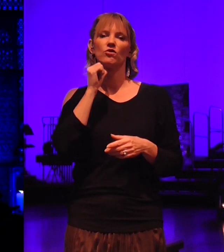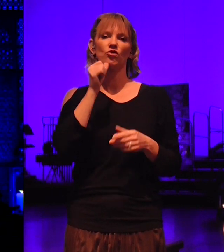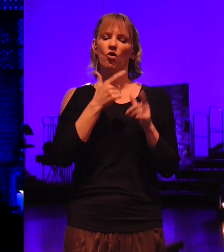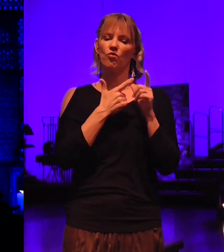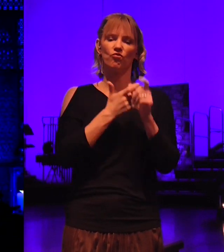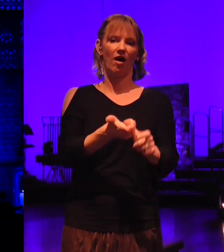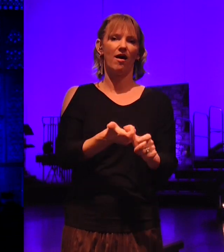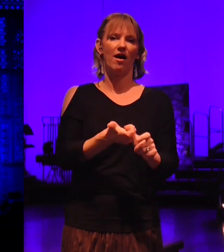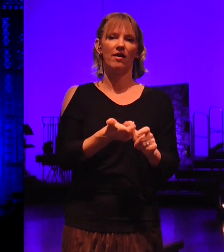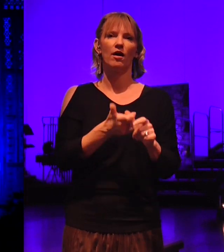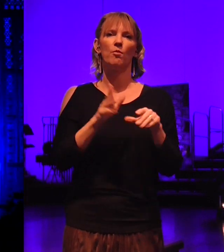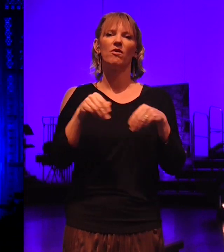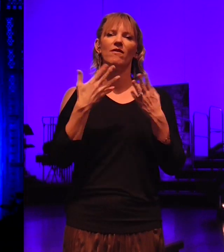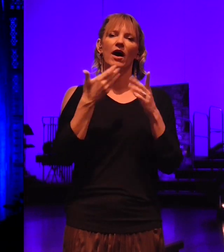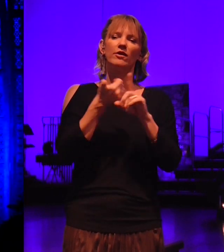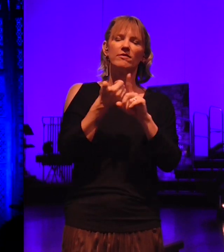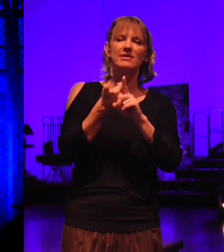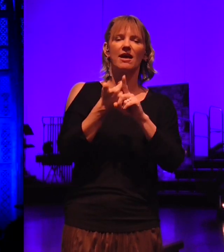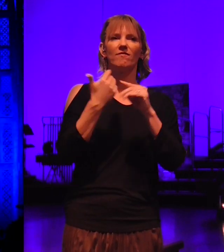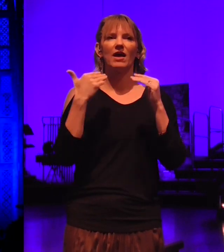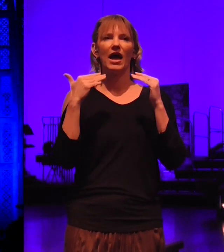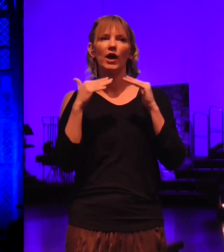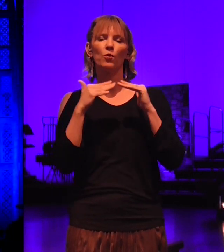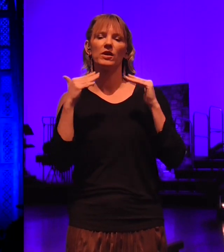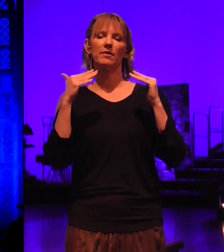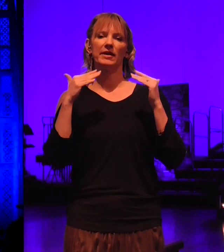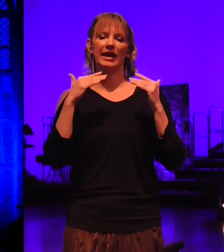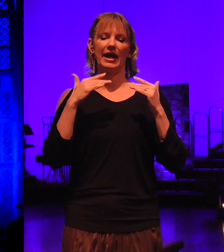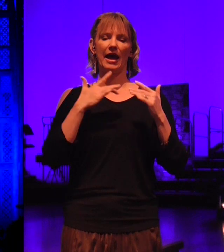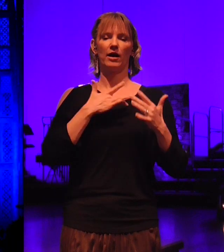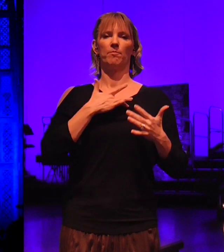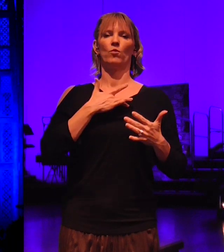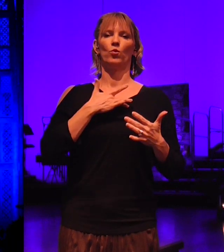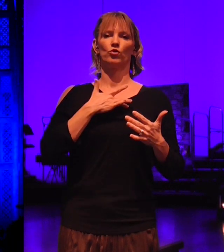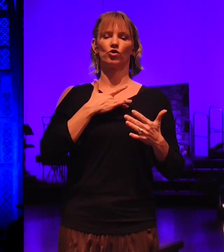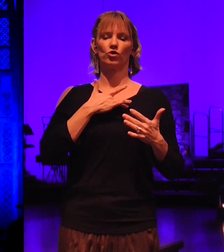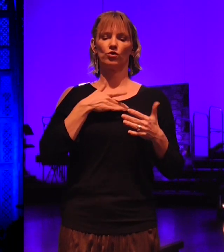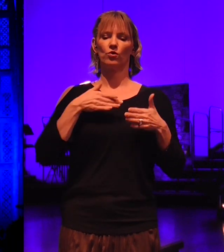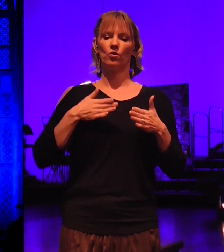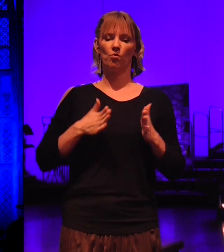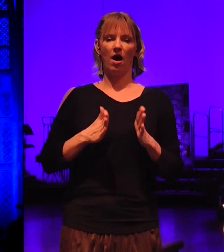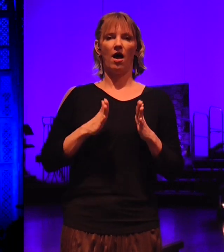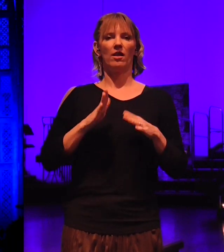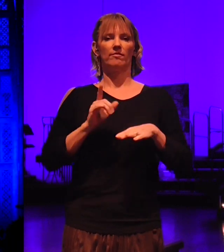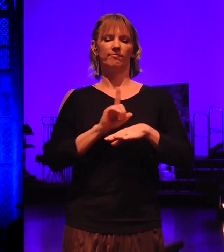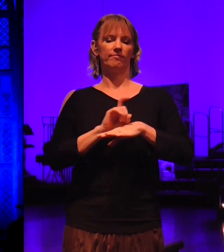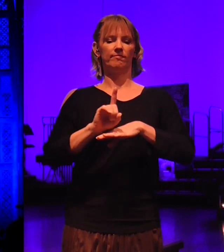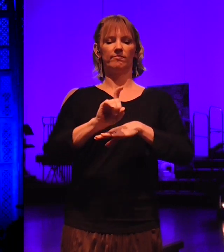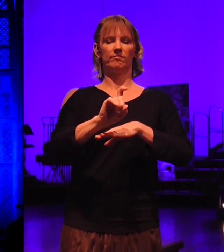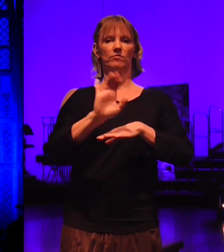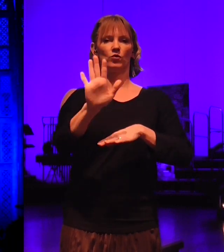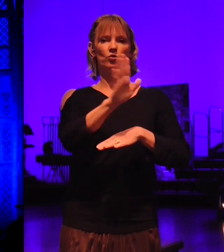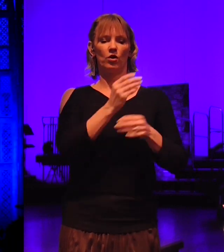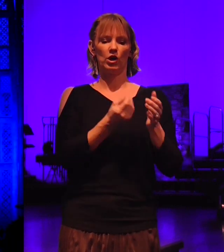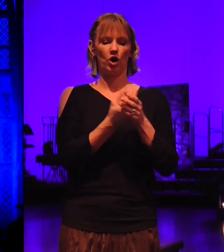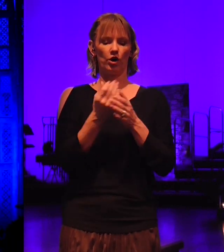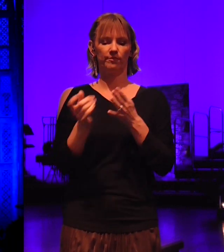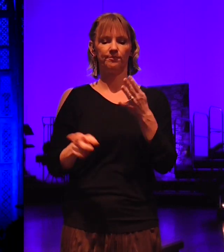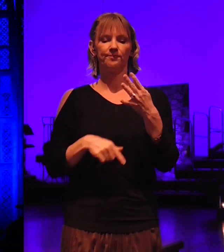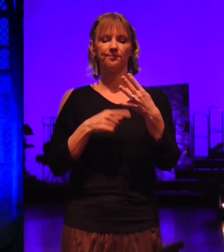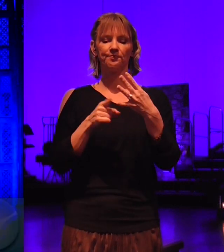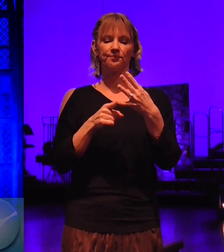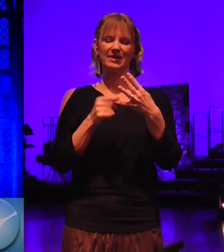and composure while moving through your garden. And lastly,